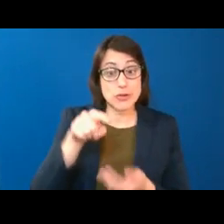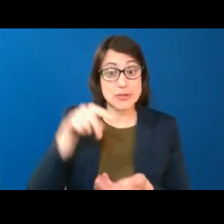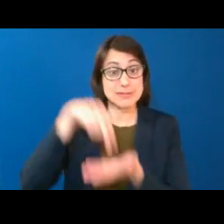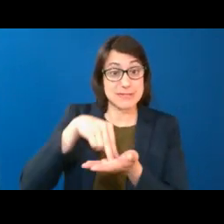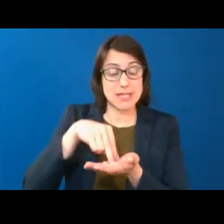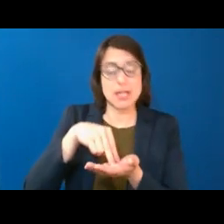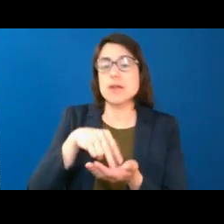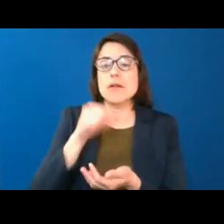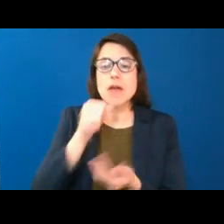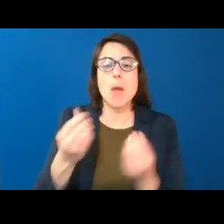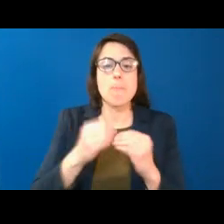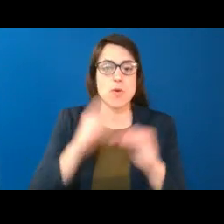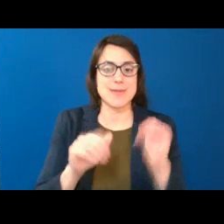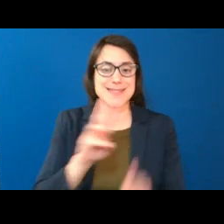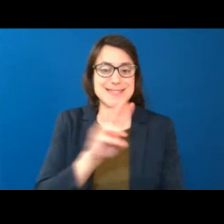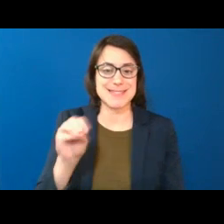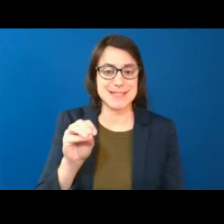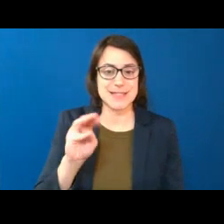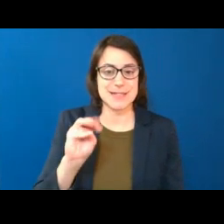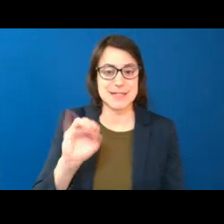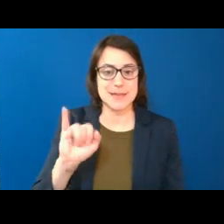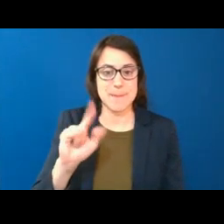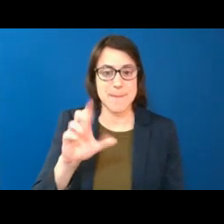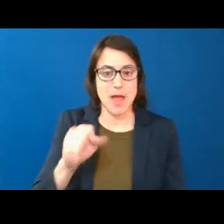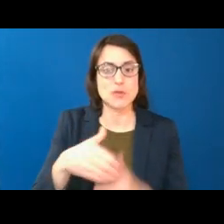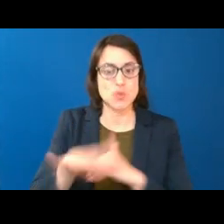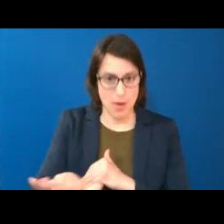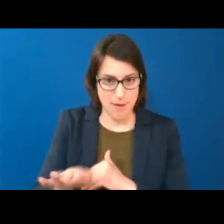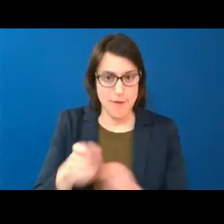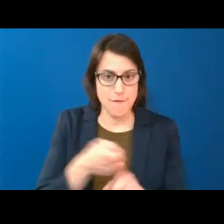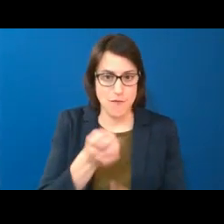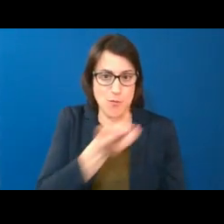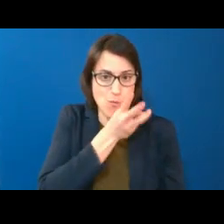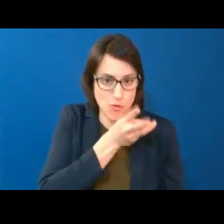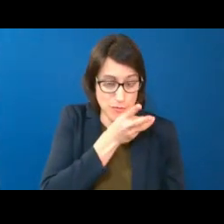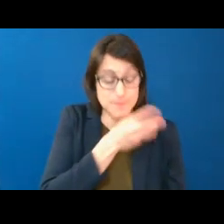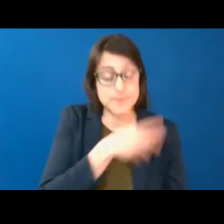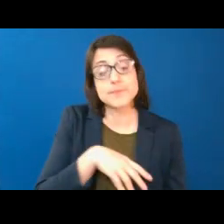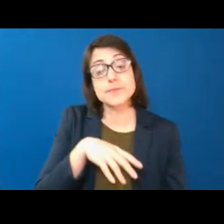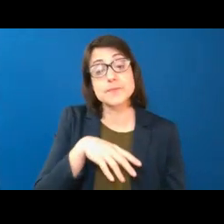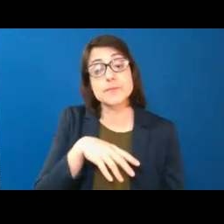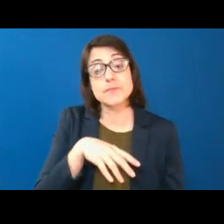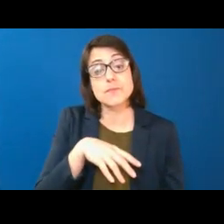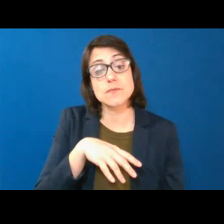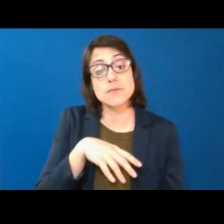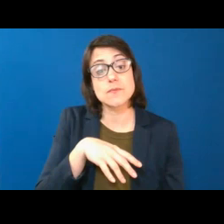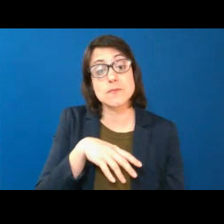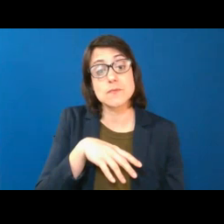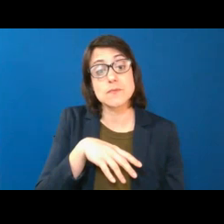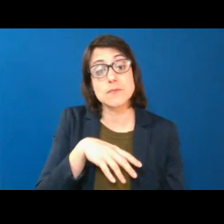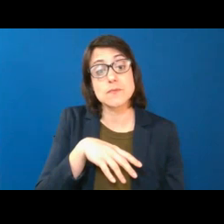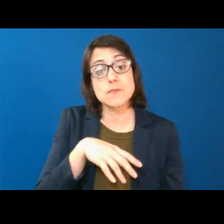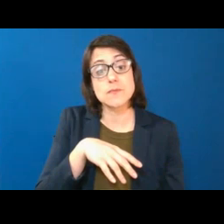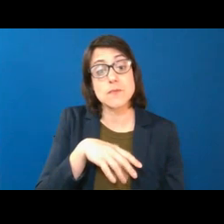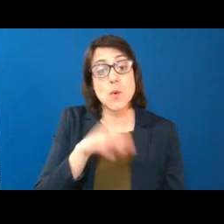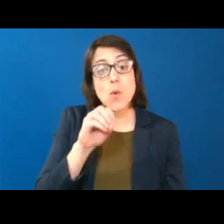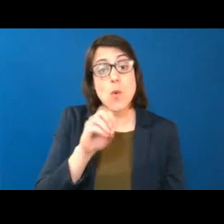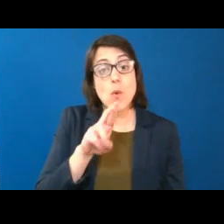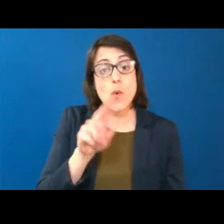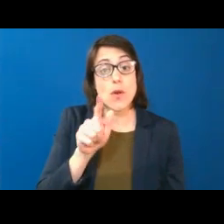from the water. And so because Orlando is an inland area, it's not often, residents aren't